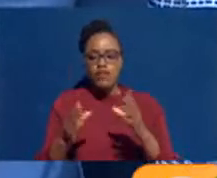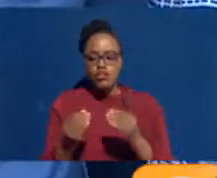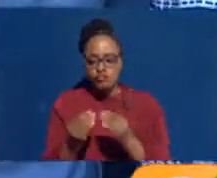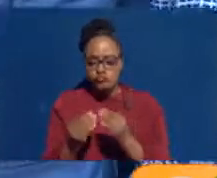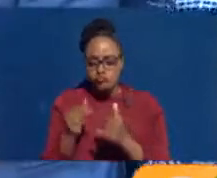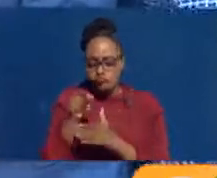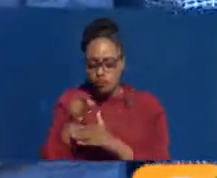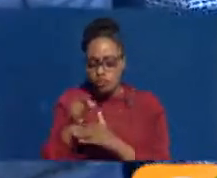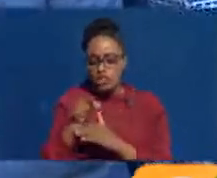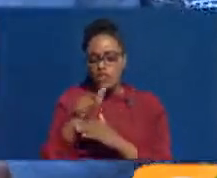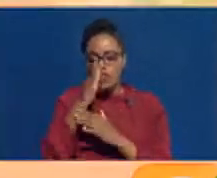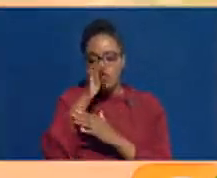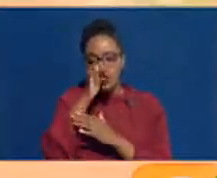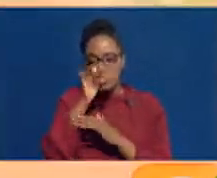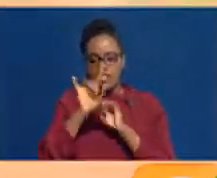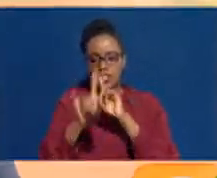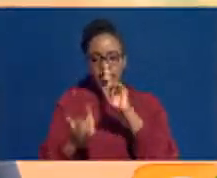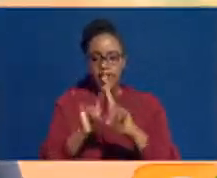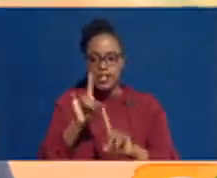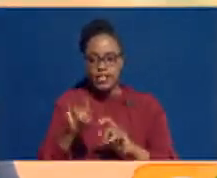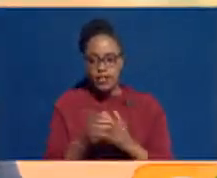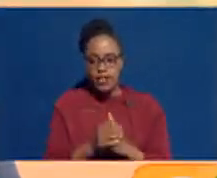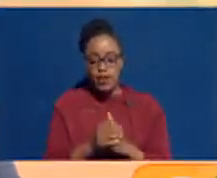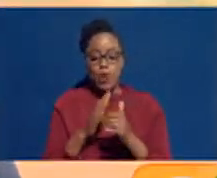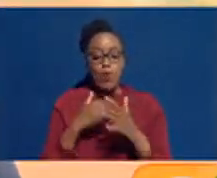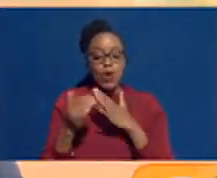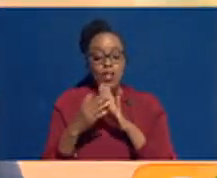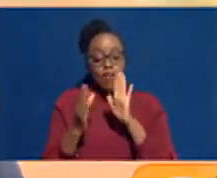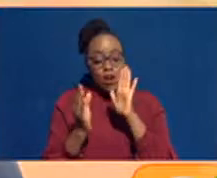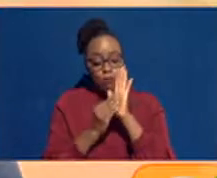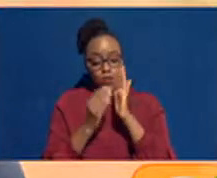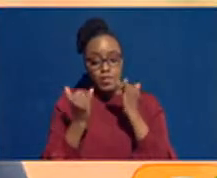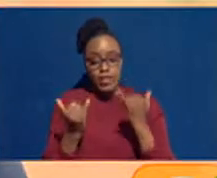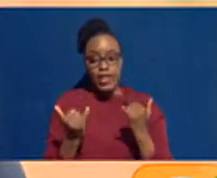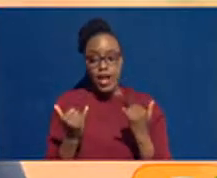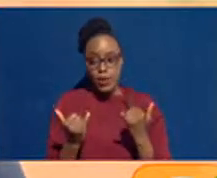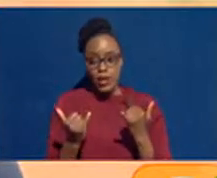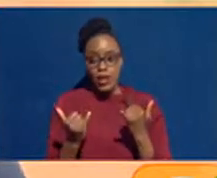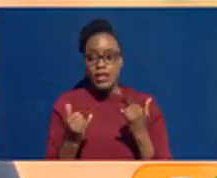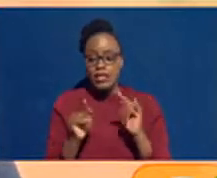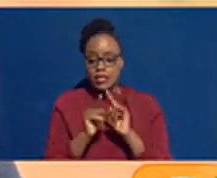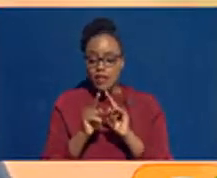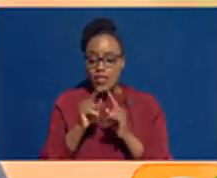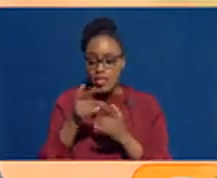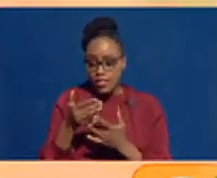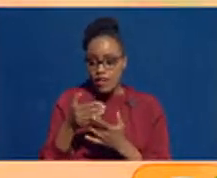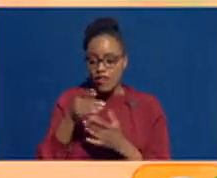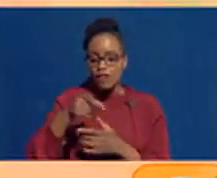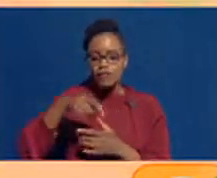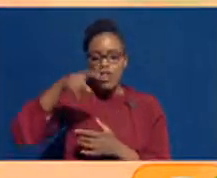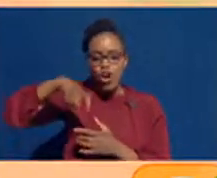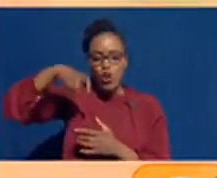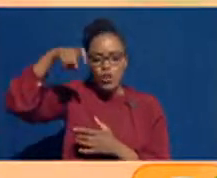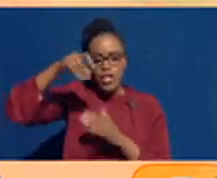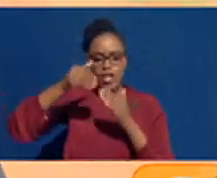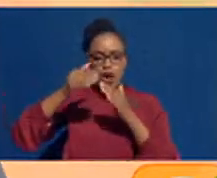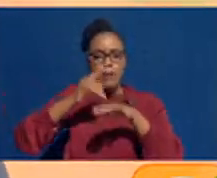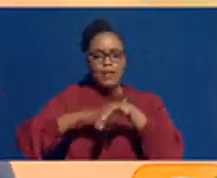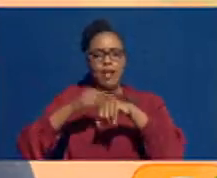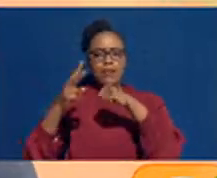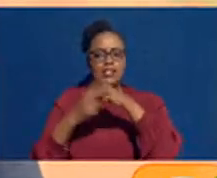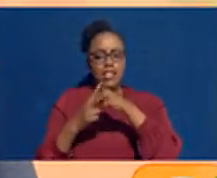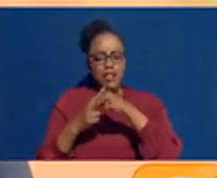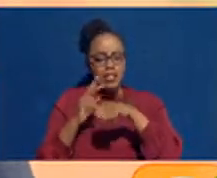rising cases of exam cheating. The measures we have put in place this time is that the containers are opened at 7.